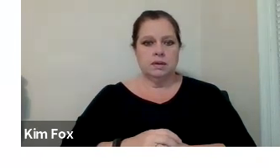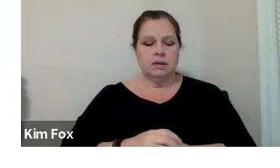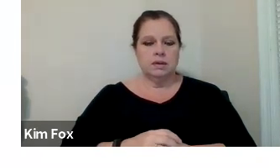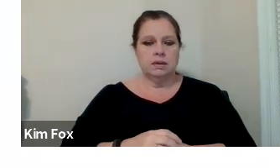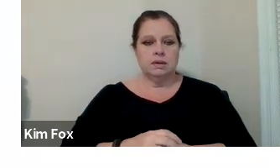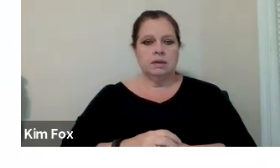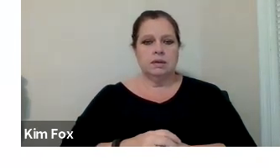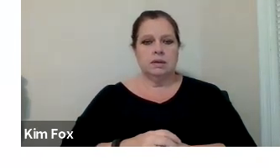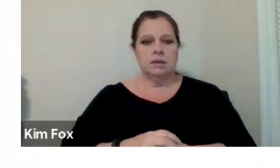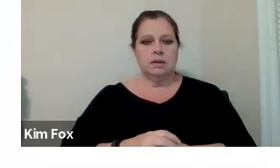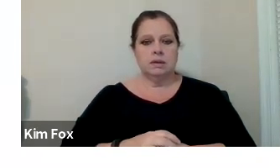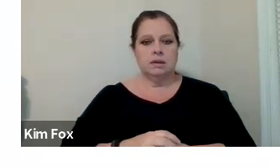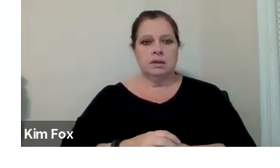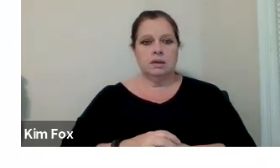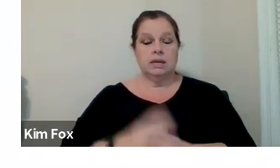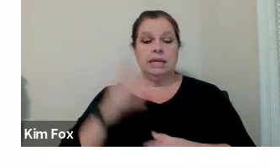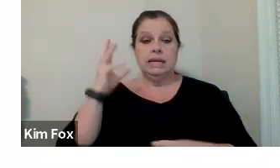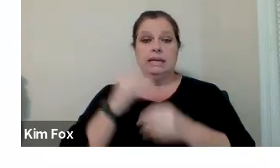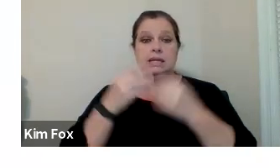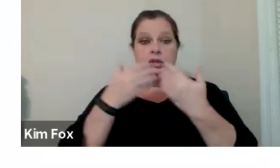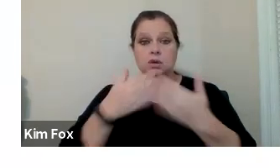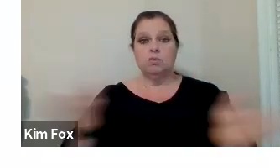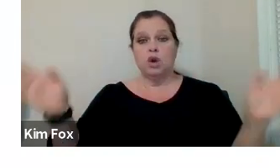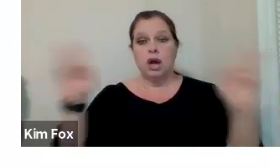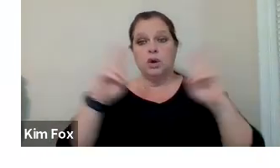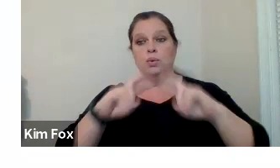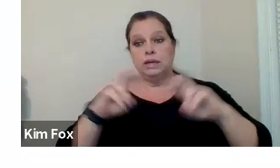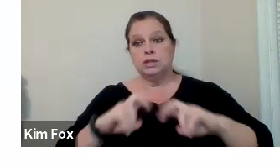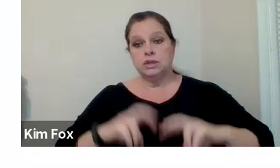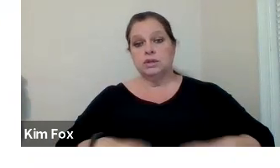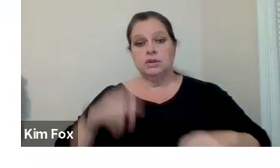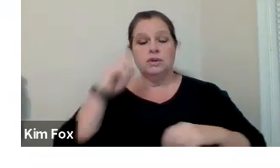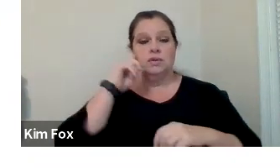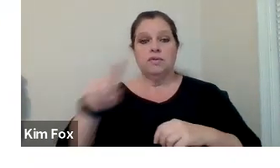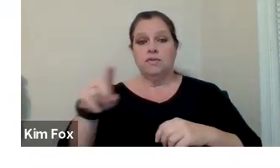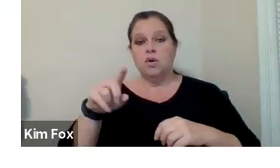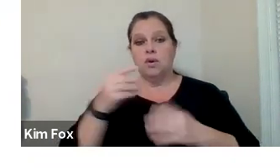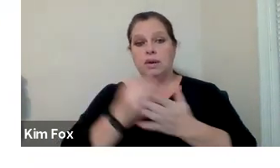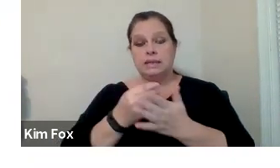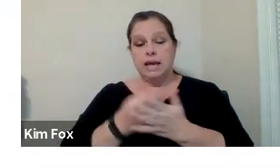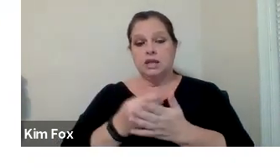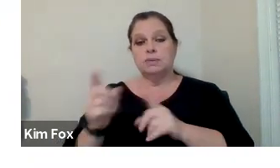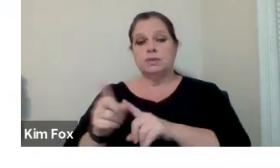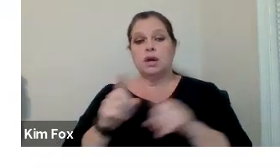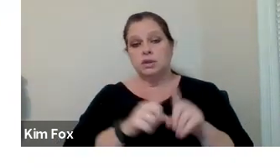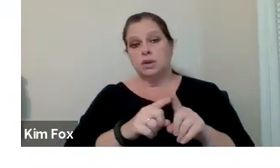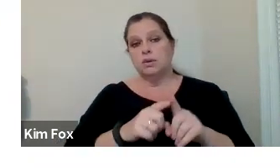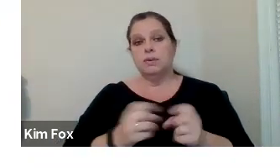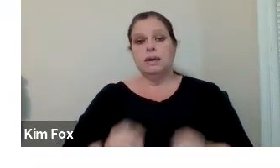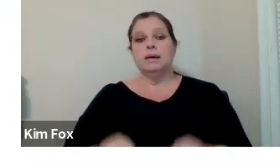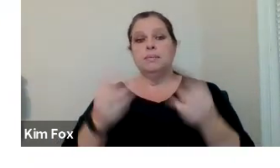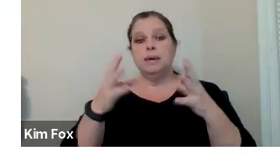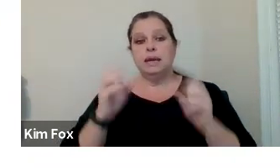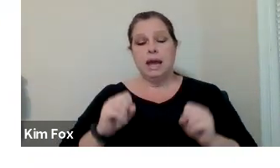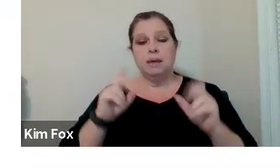In addition, I would do a broad research for scholarships as well. There are many